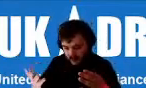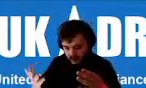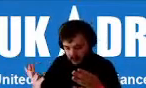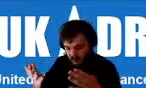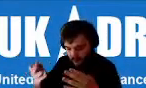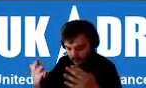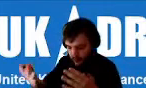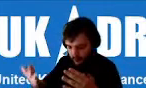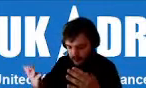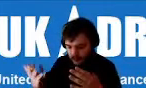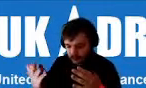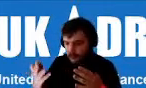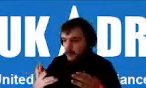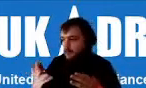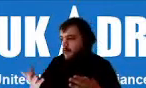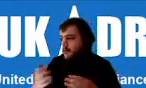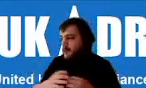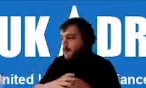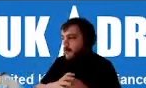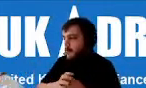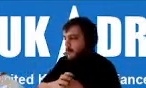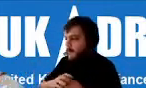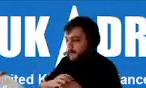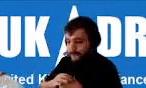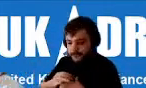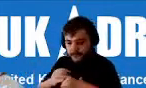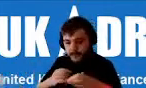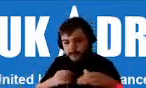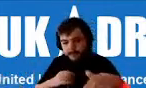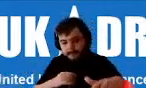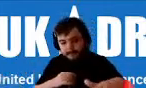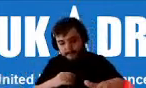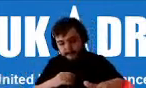potential sources of hope in addressing the risks of tomorrow?